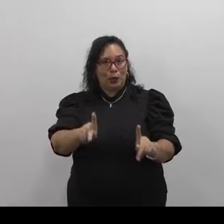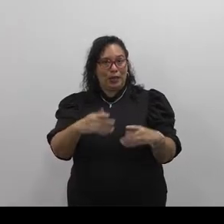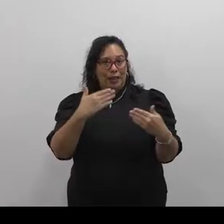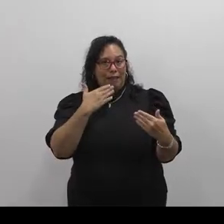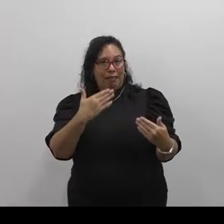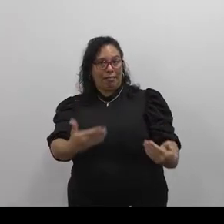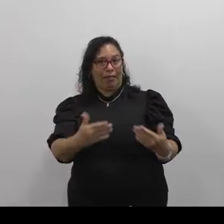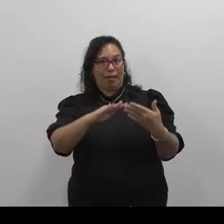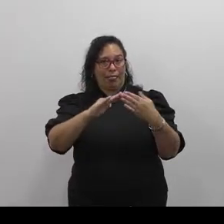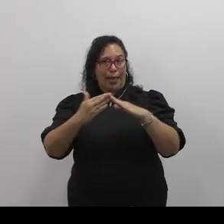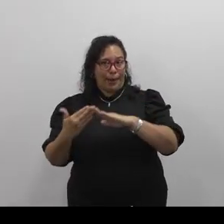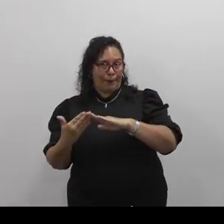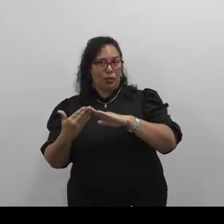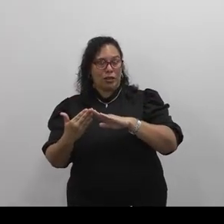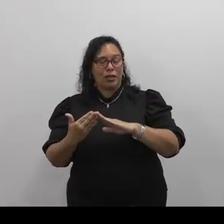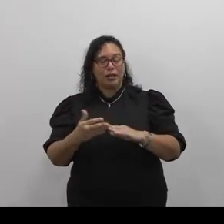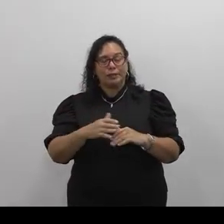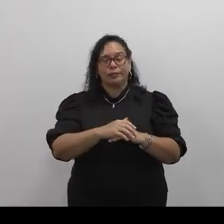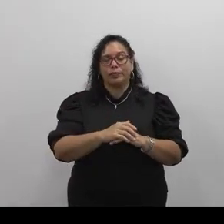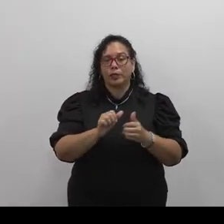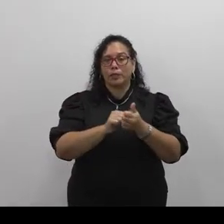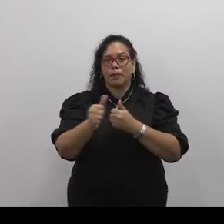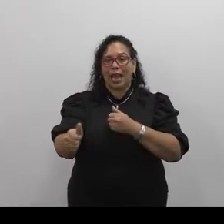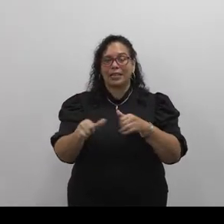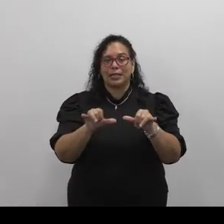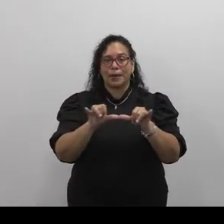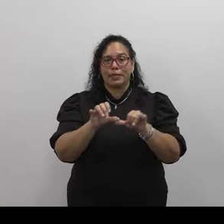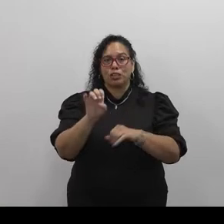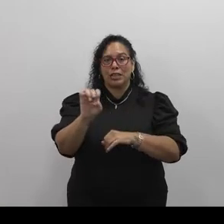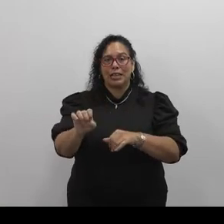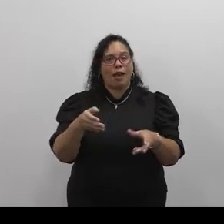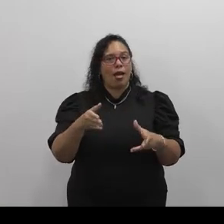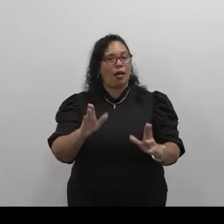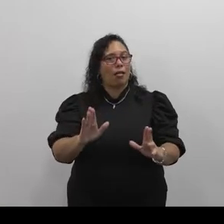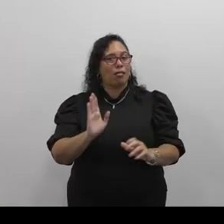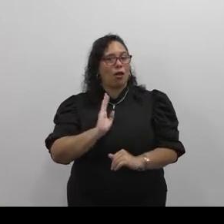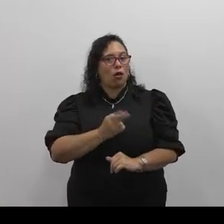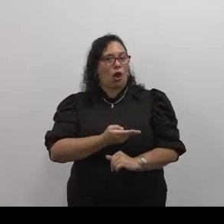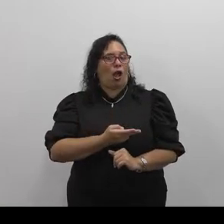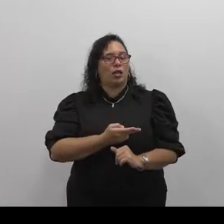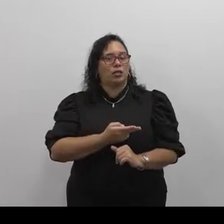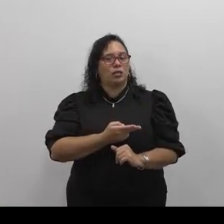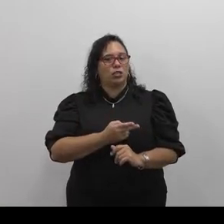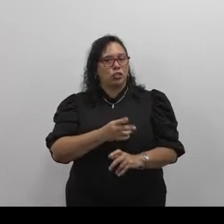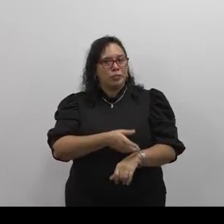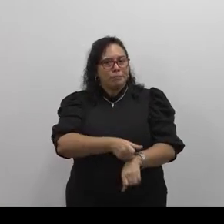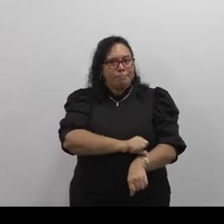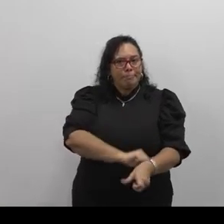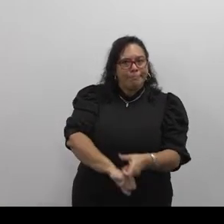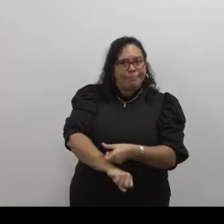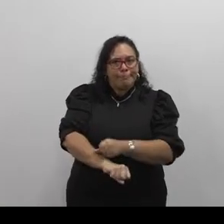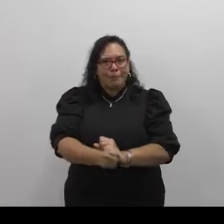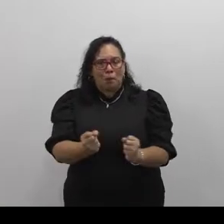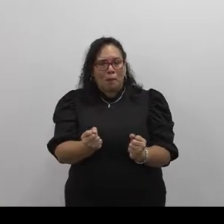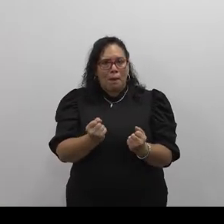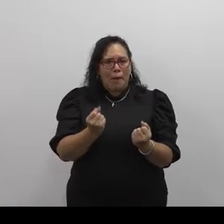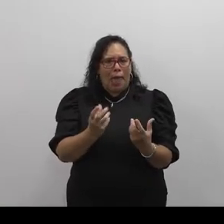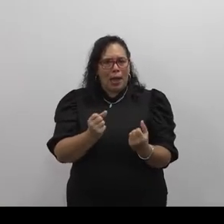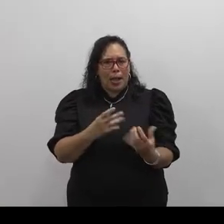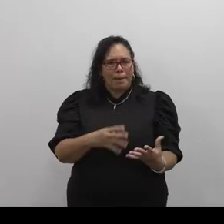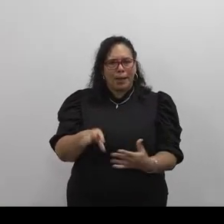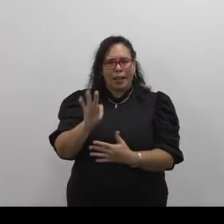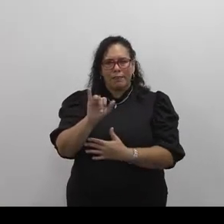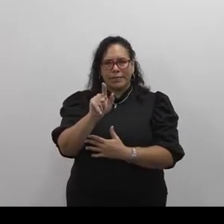the community for the passage of Measure E, which has allowed us to embark on a number of different facility improvements, adding